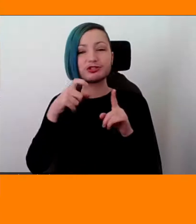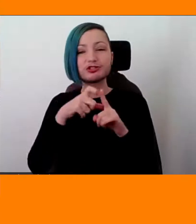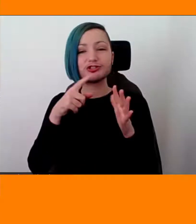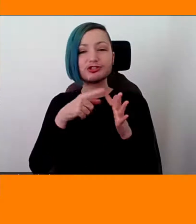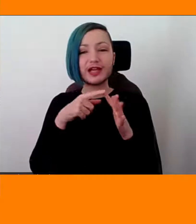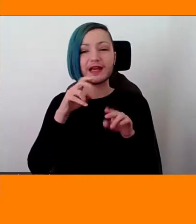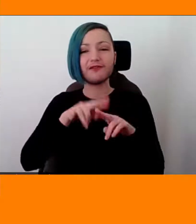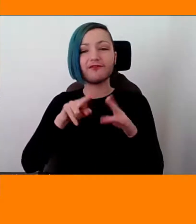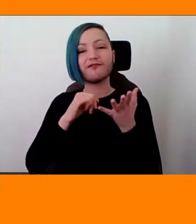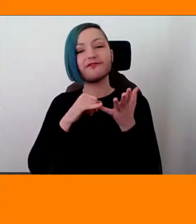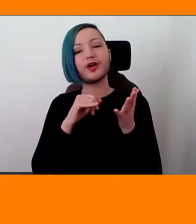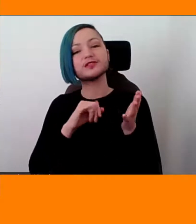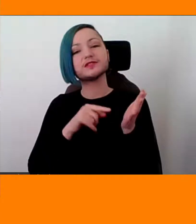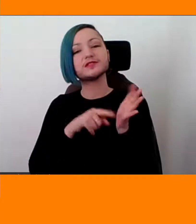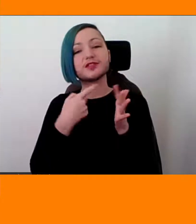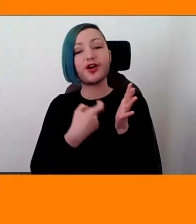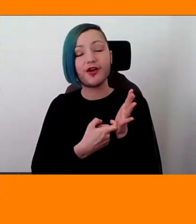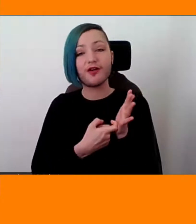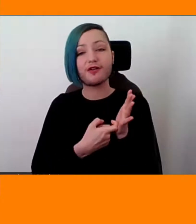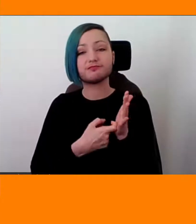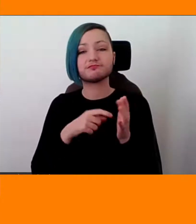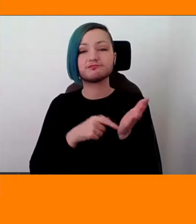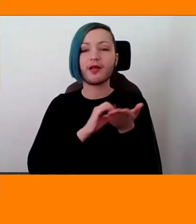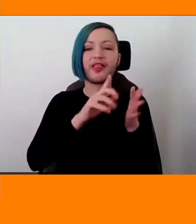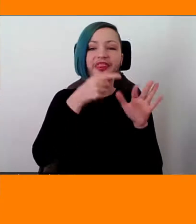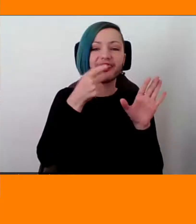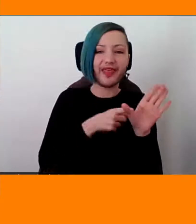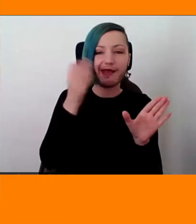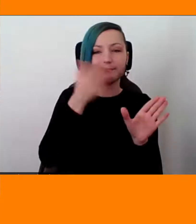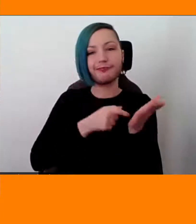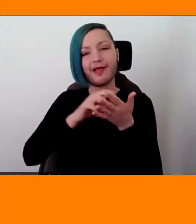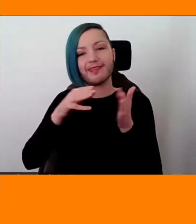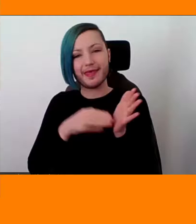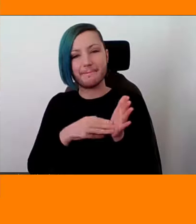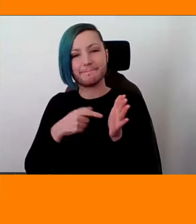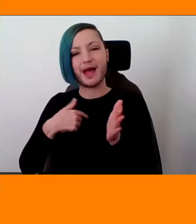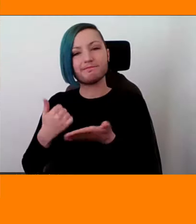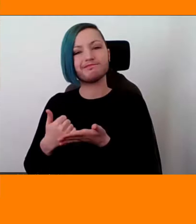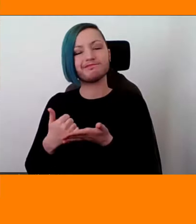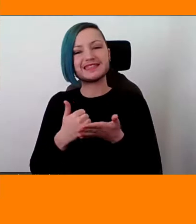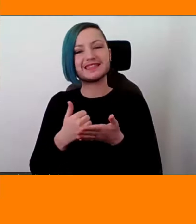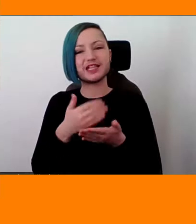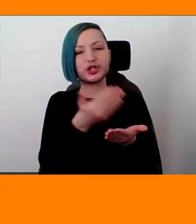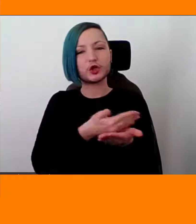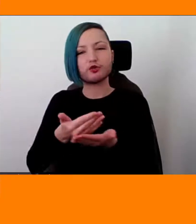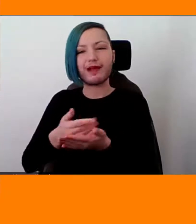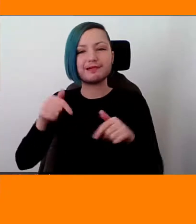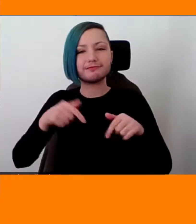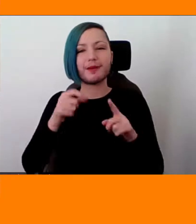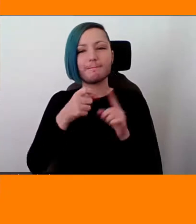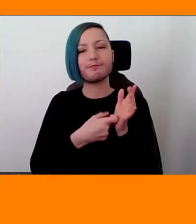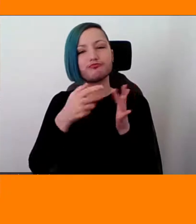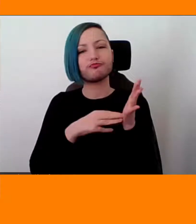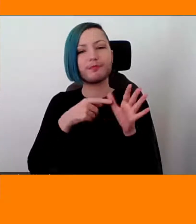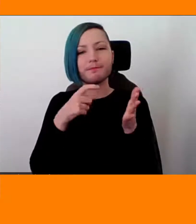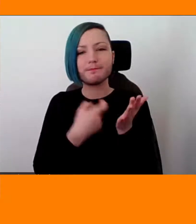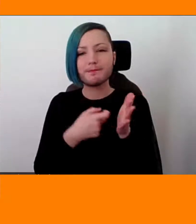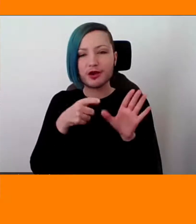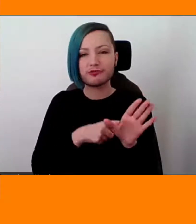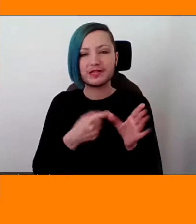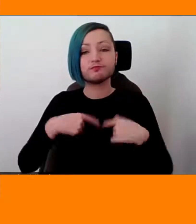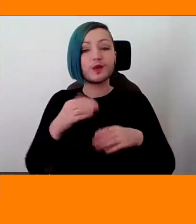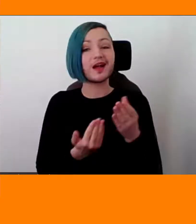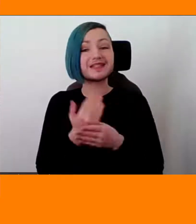they, them pronouns, and I am the assistant curator at Primary. Primary is an artist-led contemporary visual arts